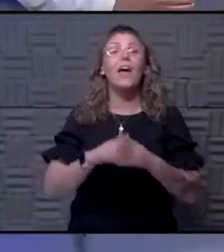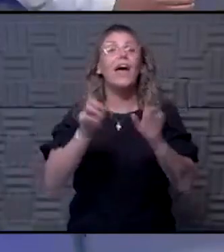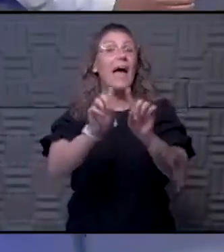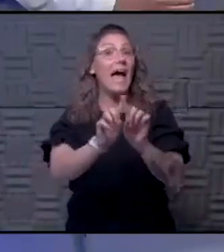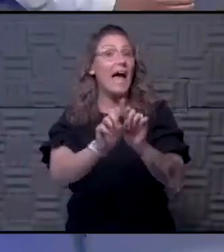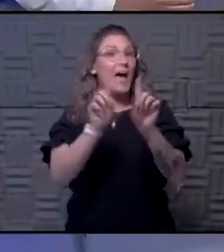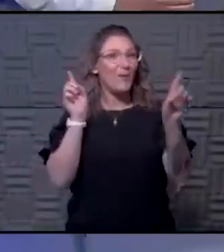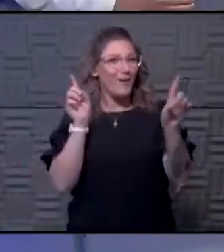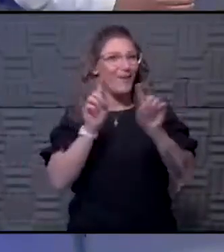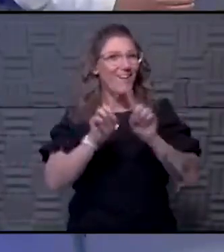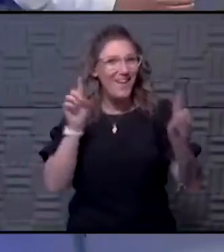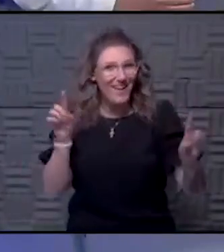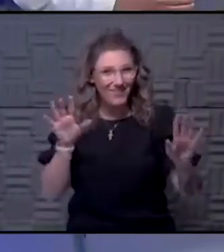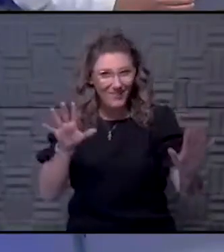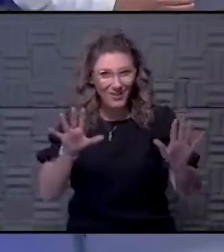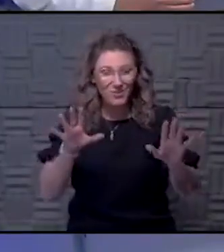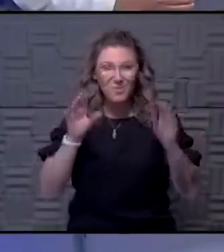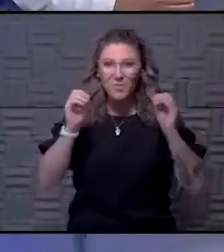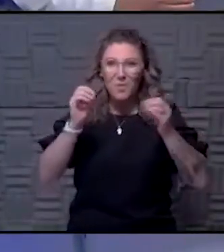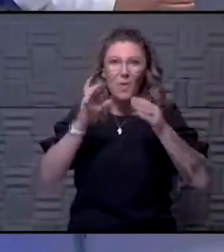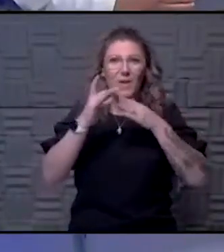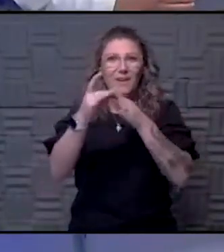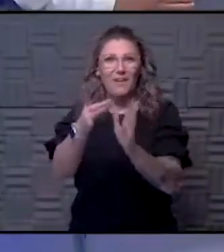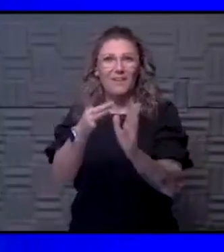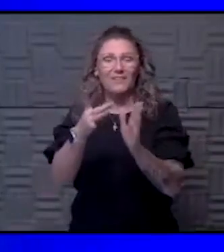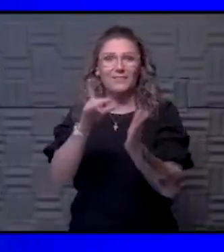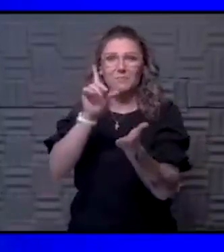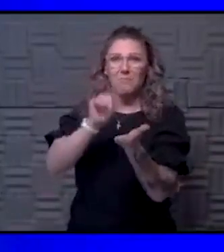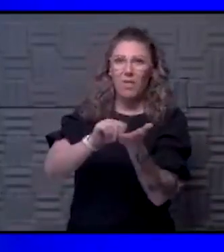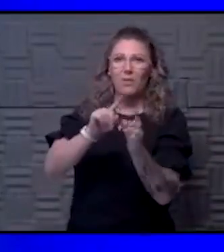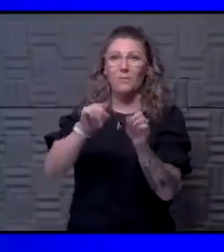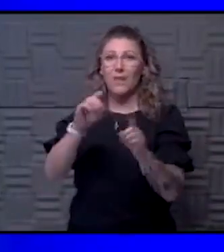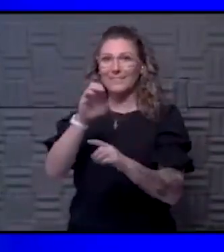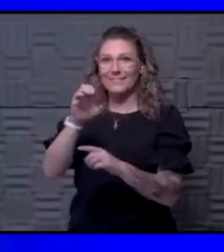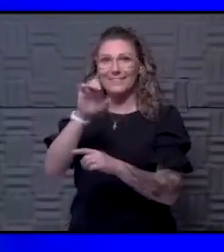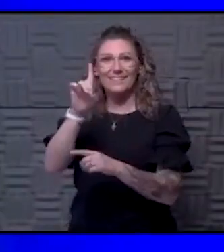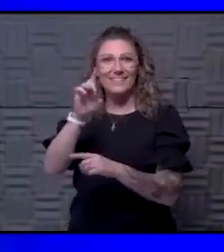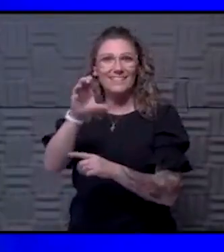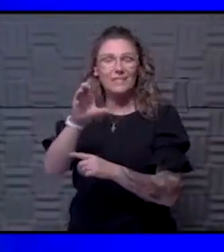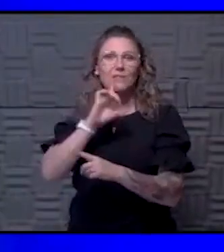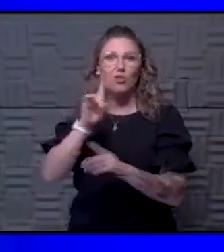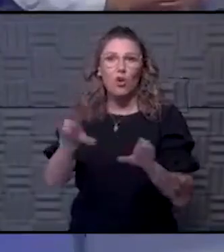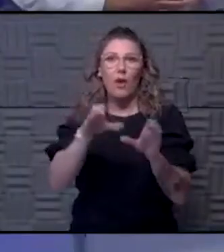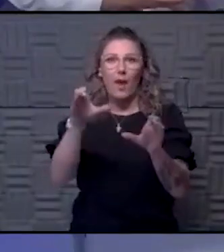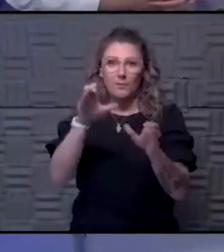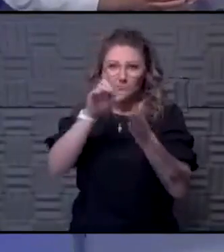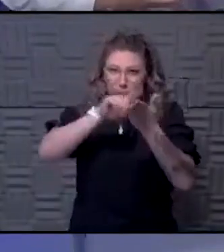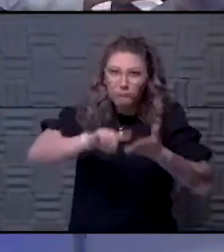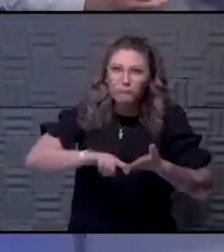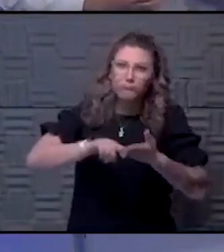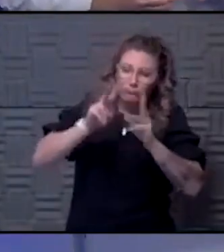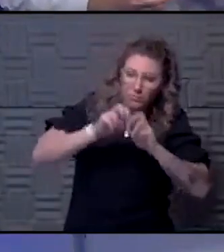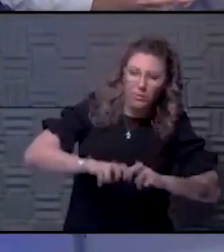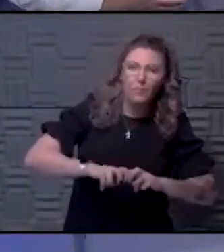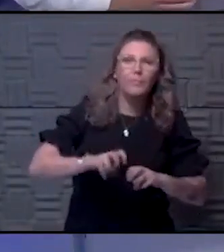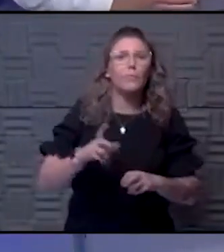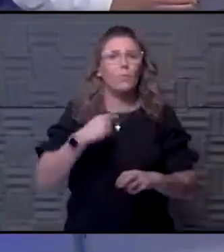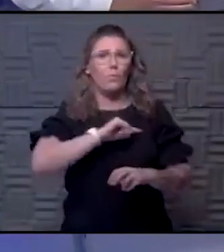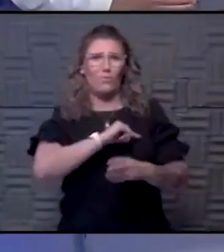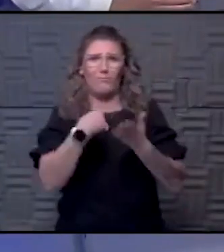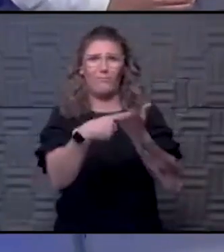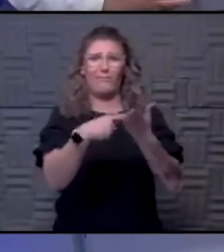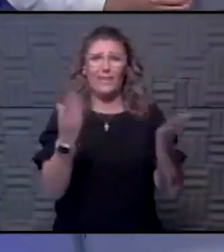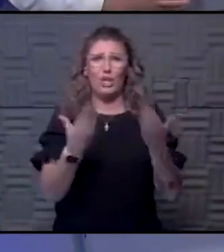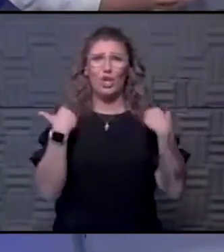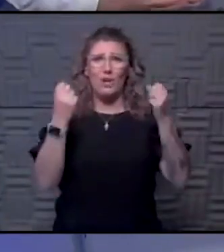However, there is no guidance published, but it is something that CDC is actively looking at. Yep. And we talk about it here at the health